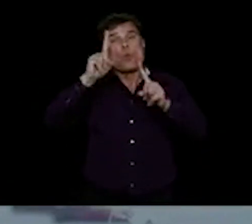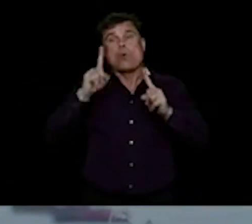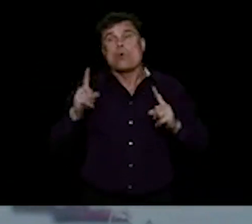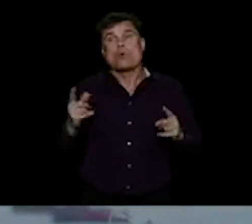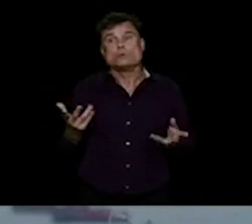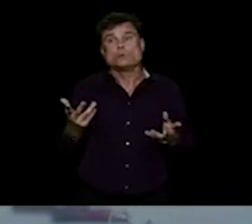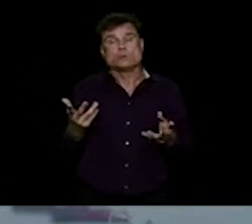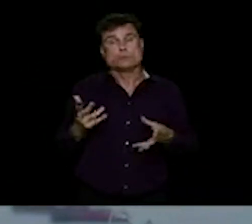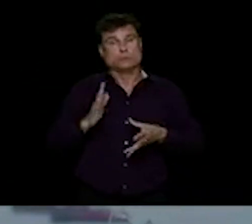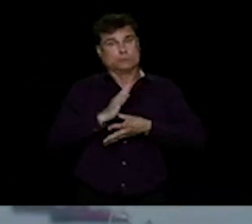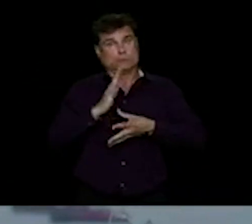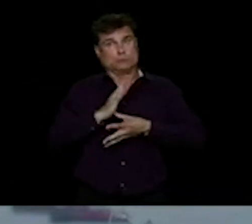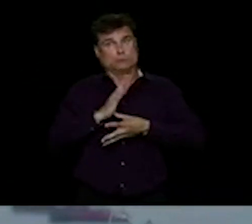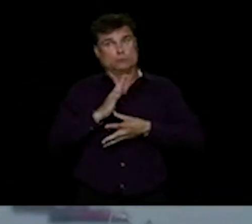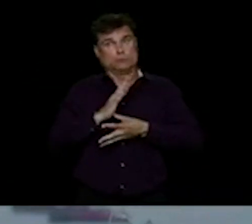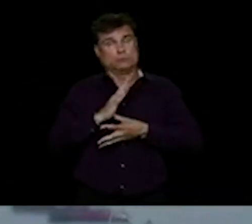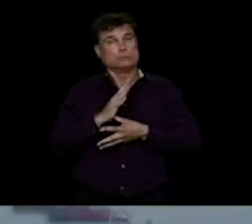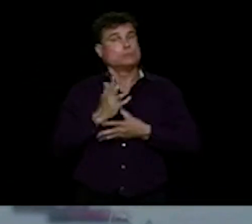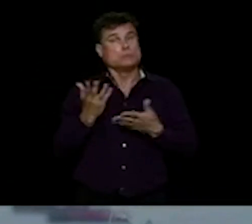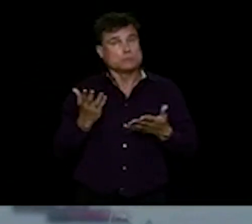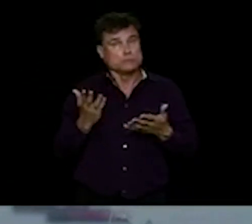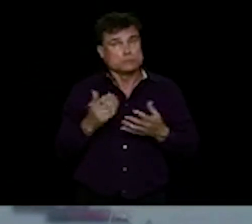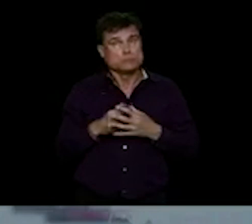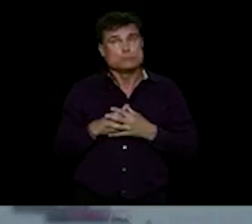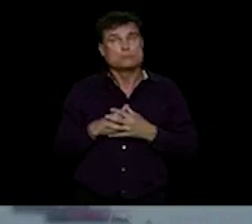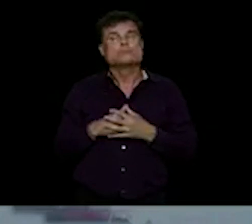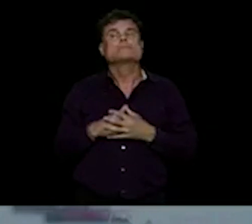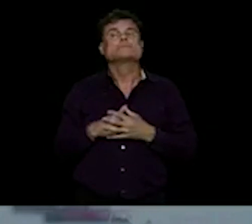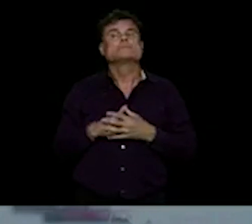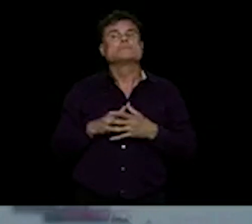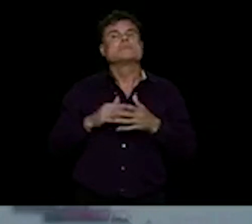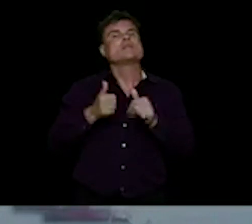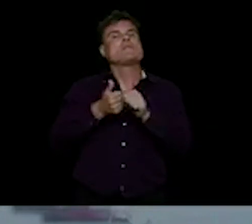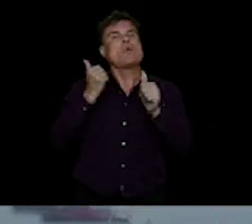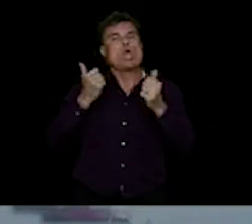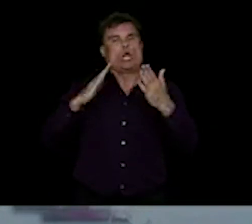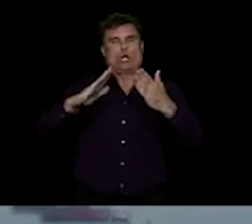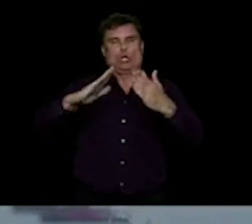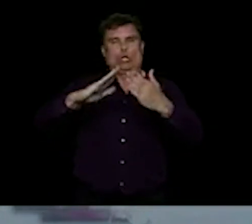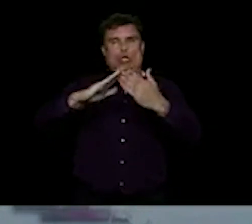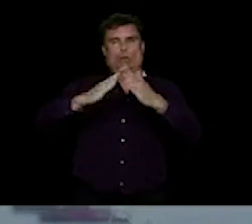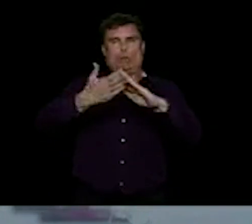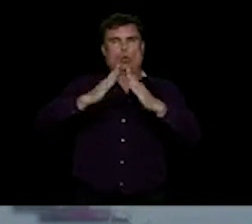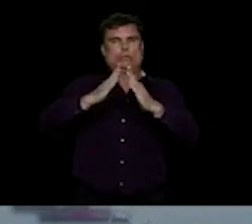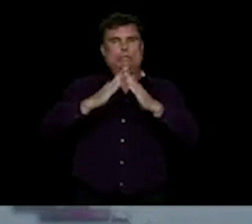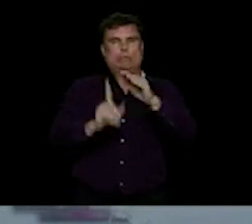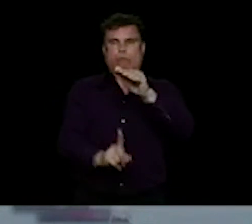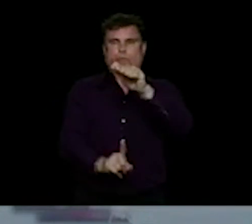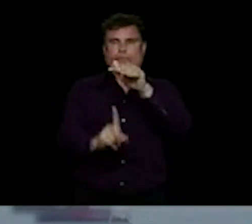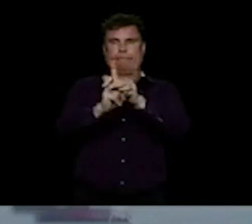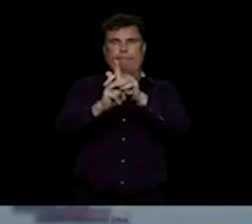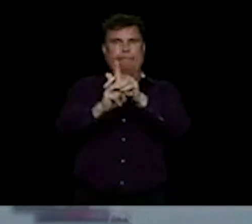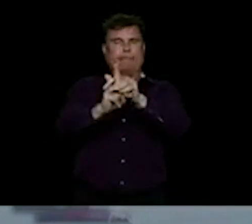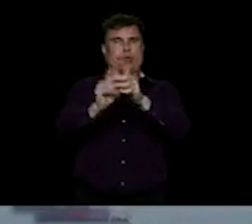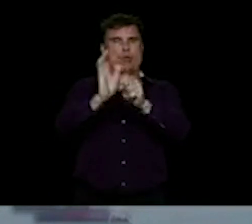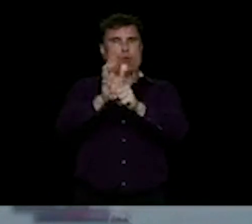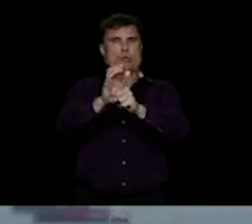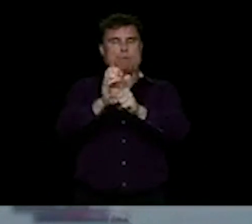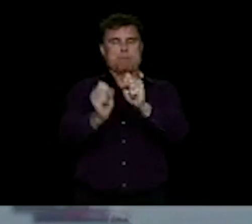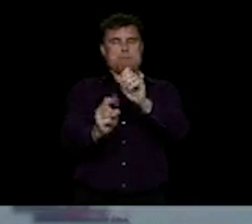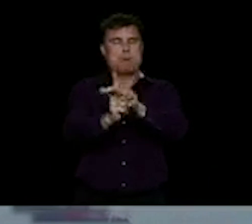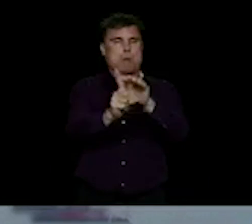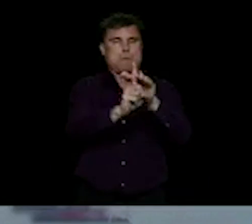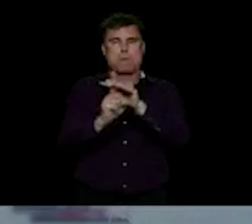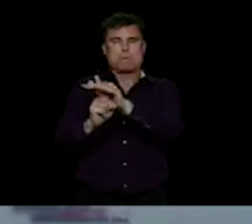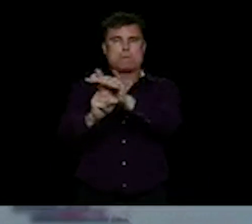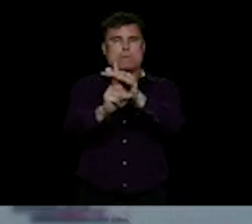important thing that will protect us from transmission in any other environment. So that's why it's so important for all of us to do what we are